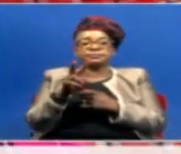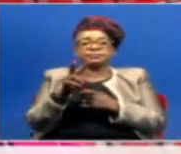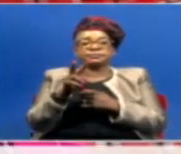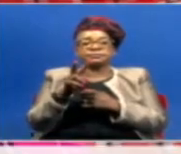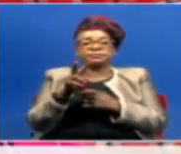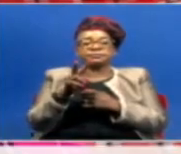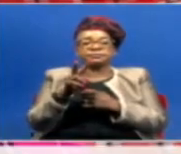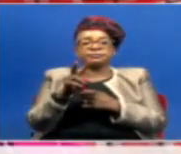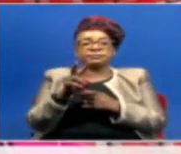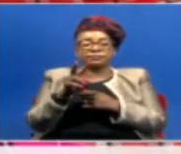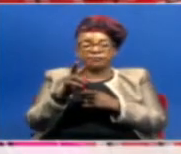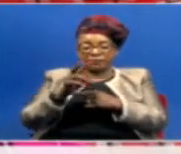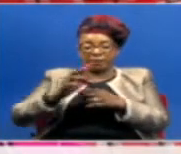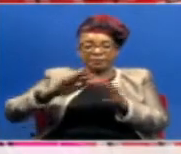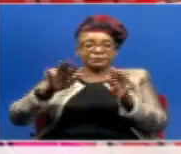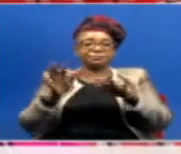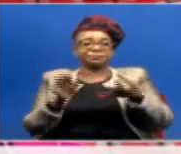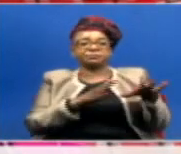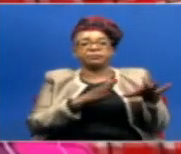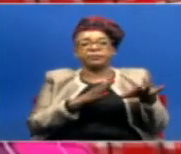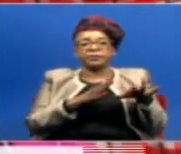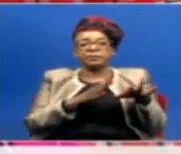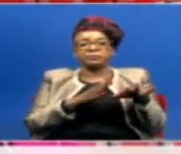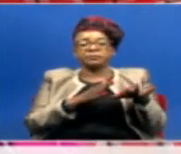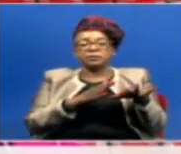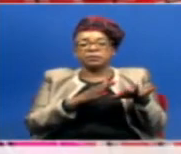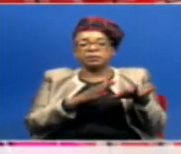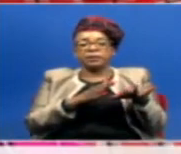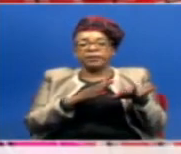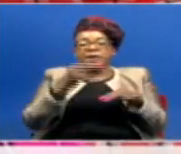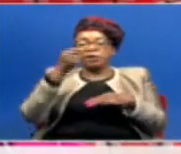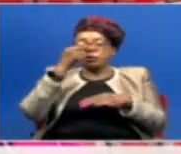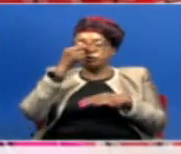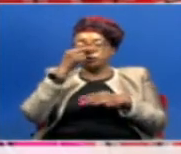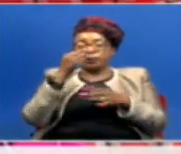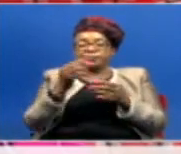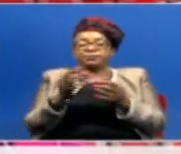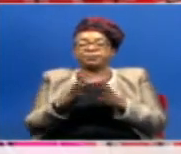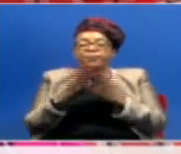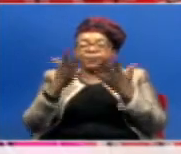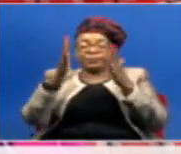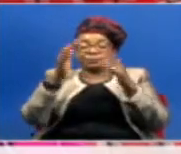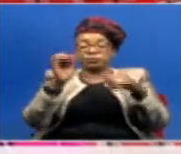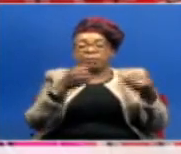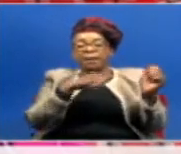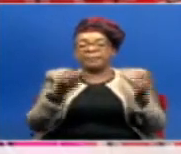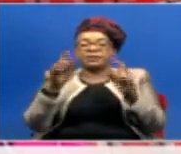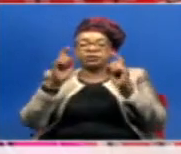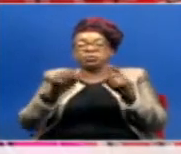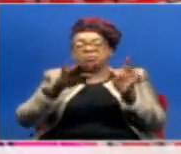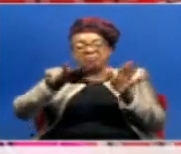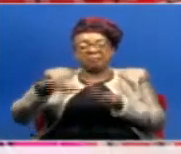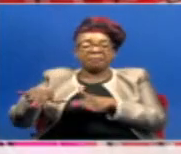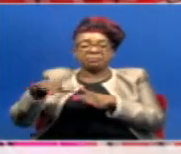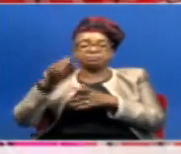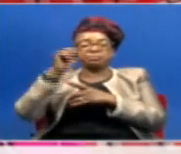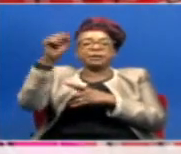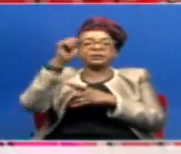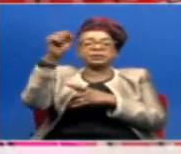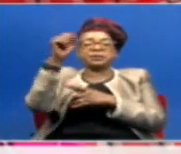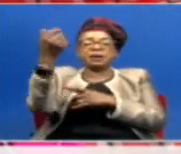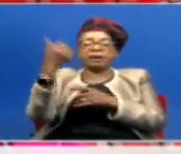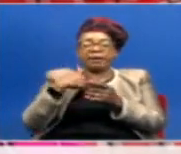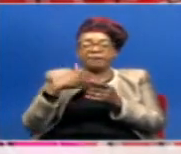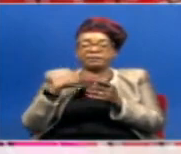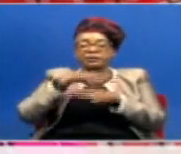Away from the county of Samburu, President William Ruto has rallied Homa Bay residents to raise above political divisions and embrace national unity. The head